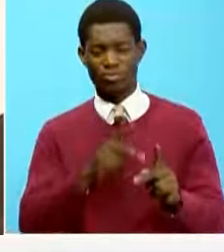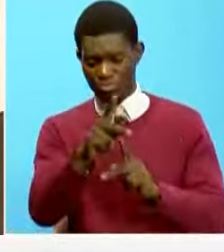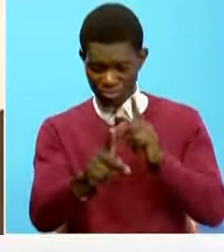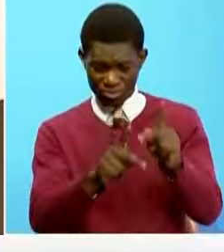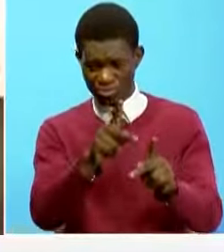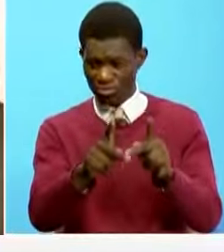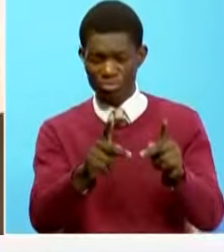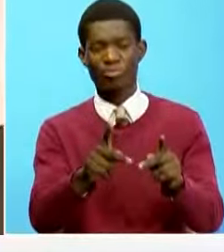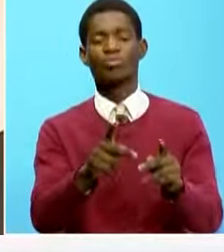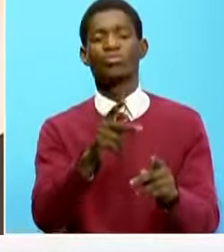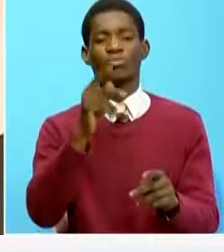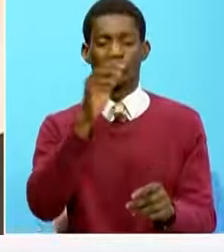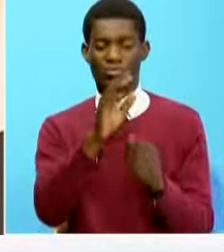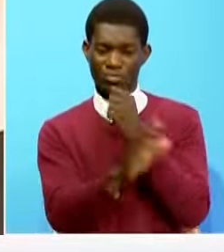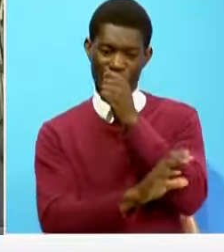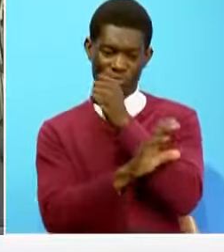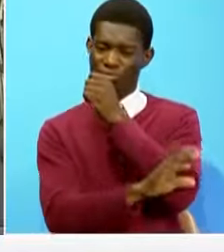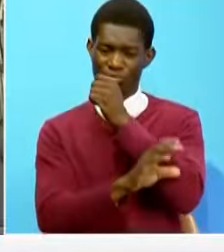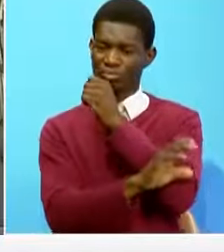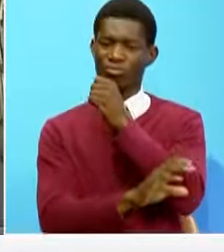environment for citizens in the country.